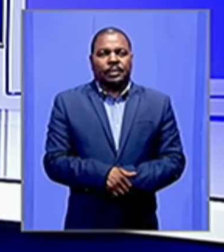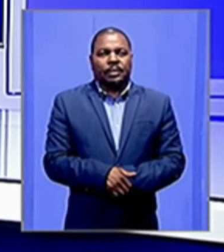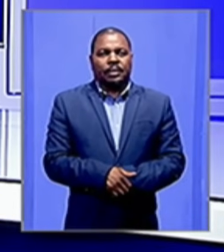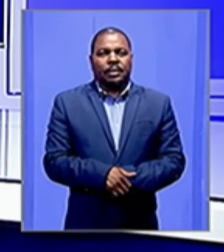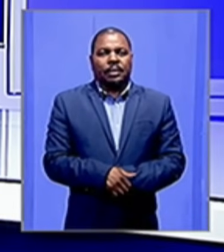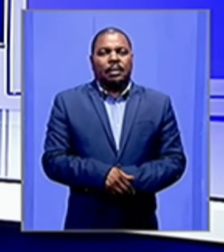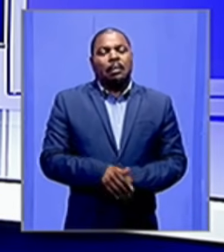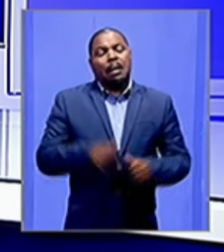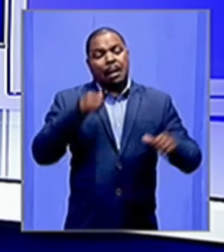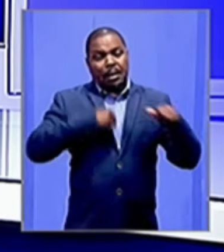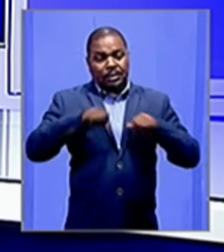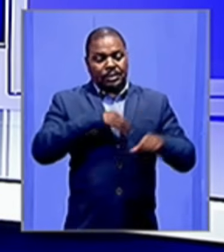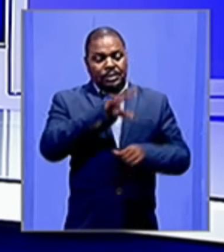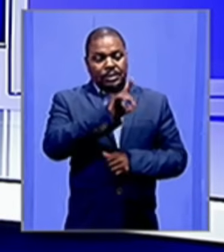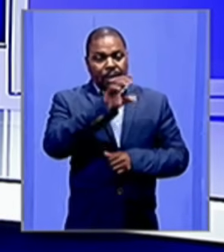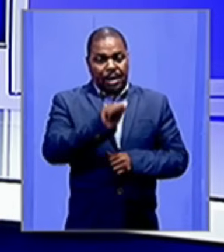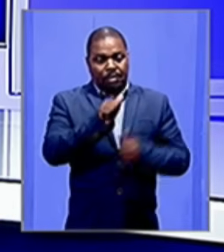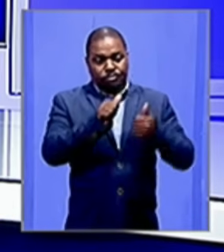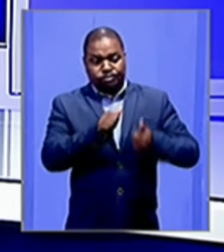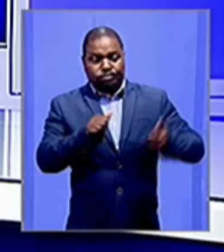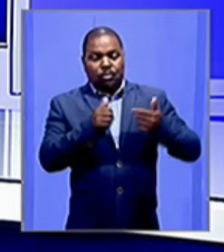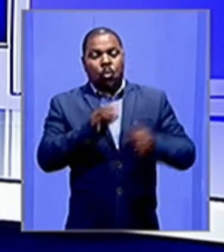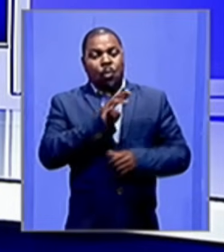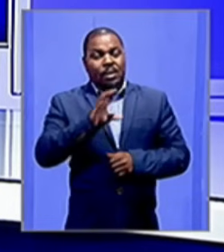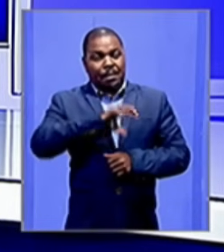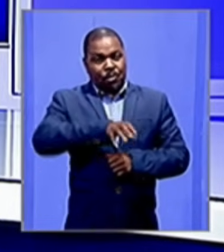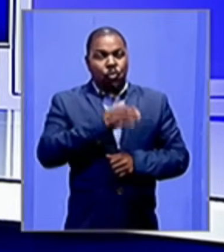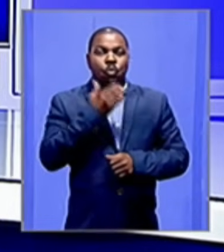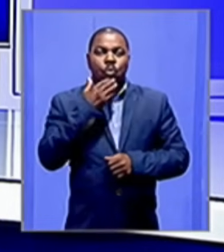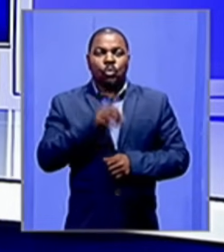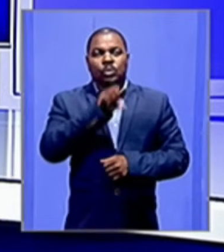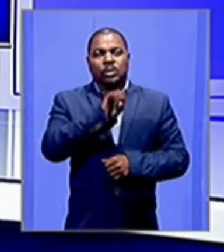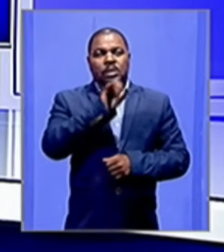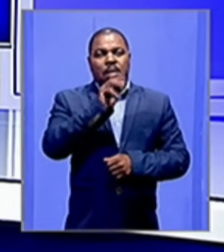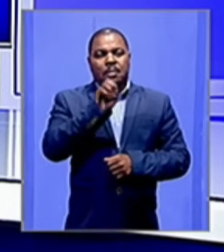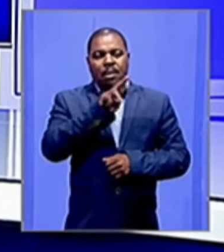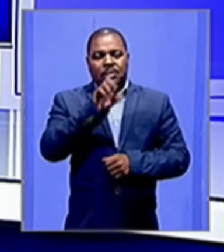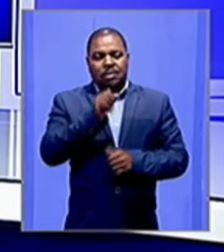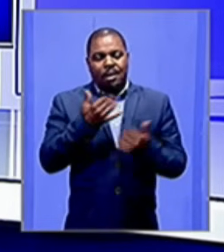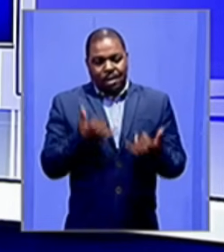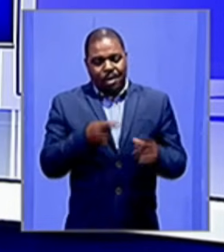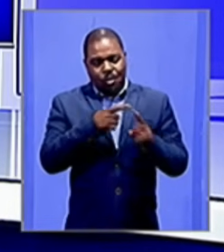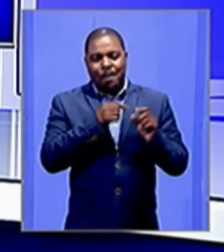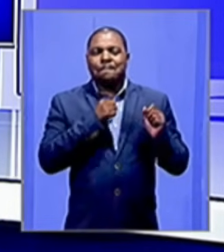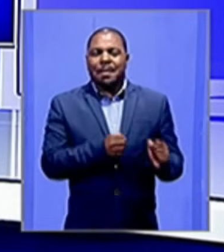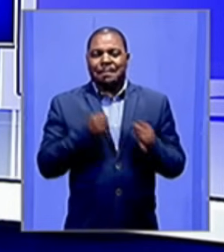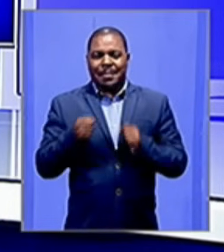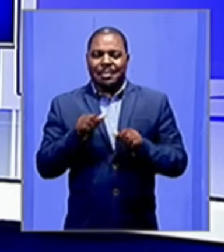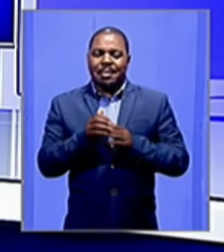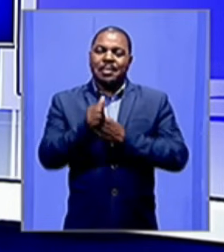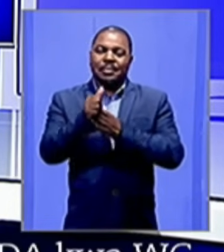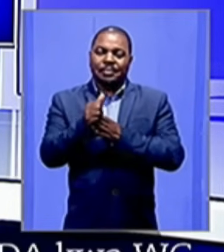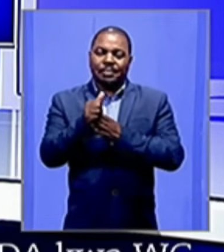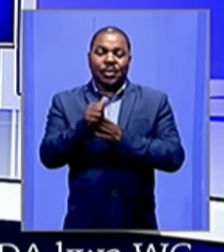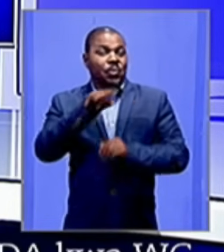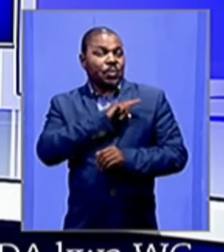Moeteledipele wa nakwana wa DA kwa profenseng ya Western Cape, Tesha Simmers, jaanong o neetswe maemo ao semmuso